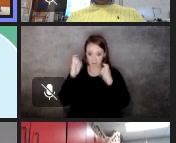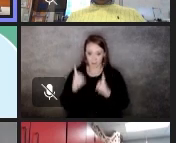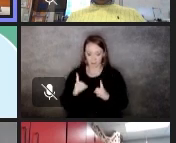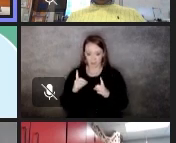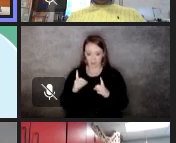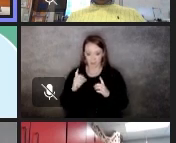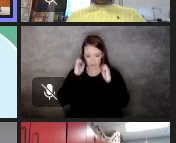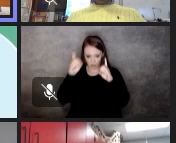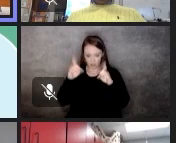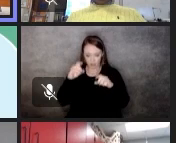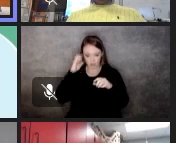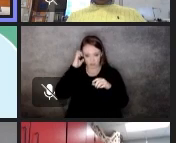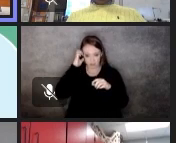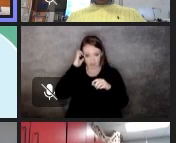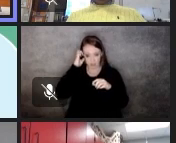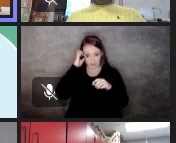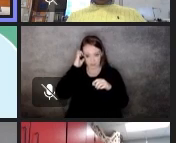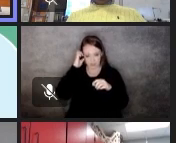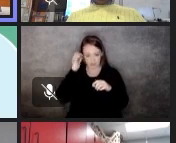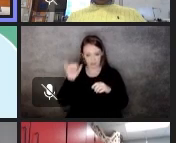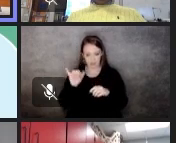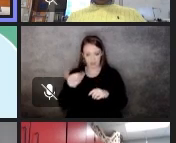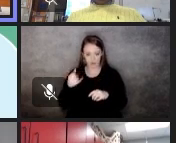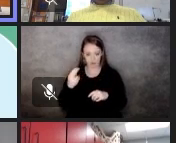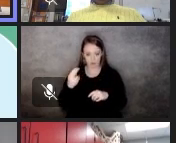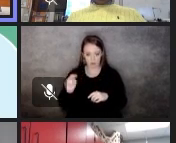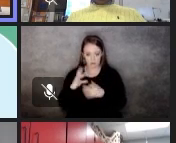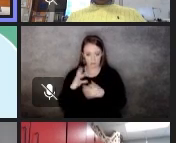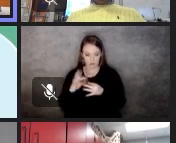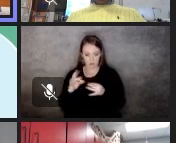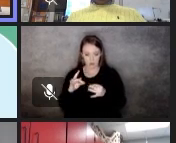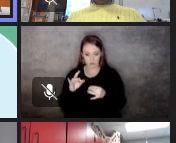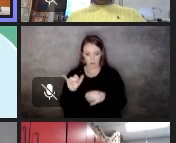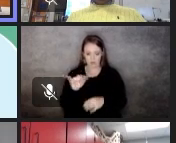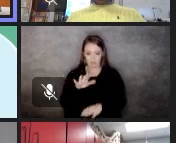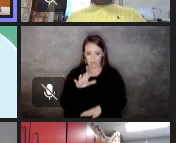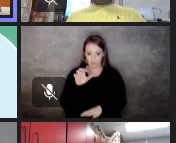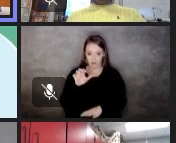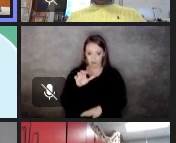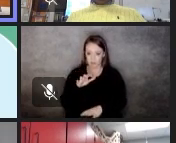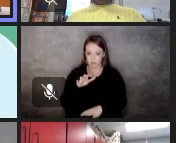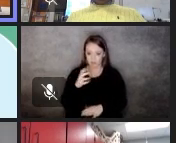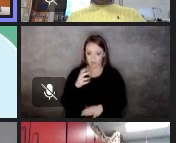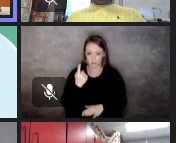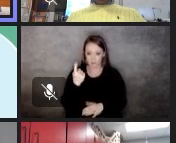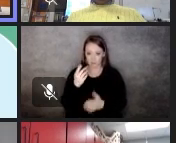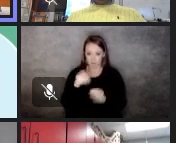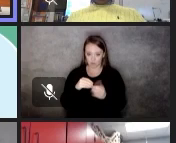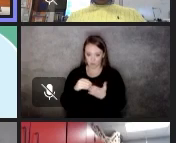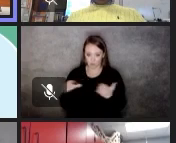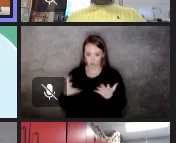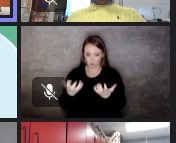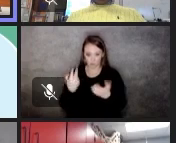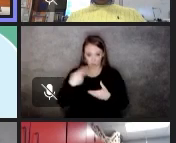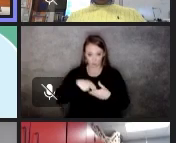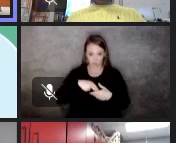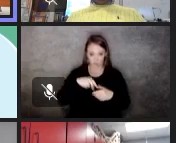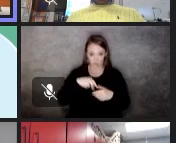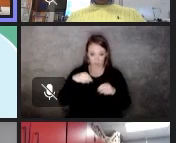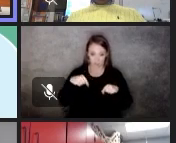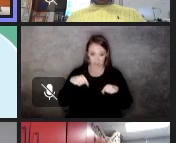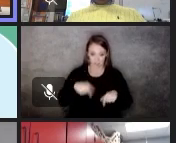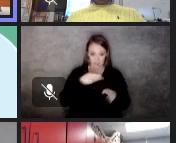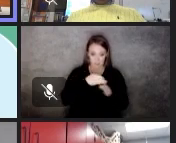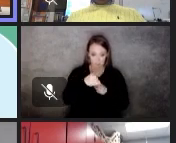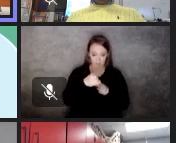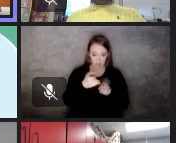you had, 570-something kids wanting to join this profession. You're not going to get those kids to want to come in